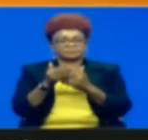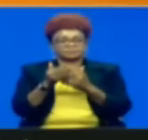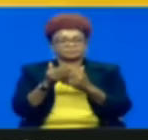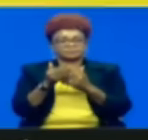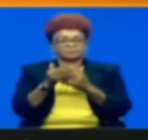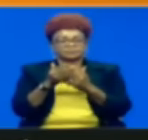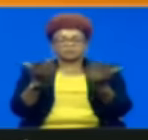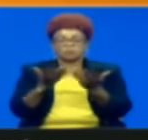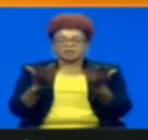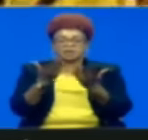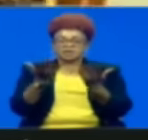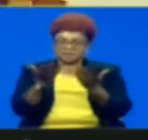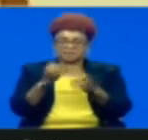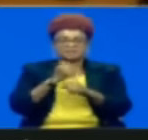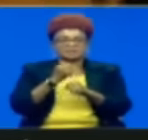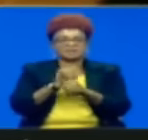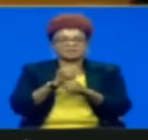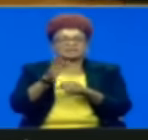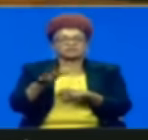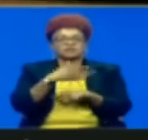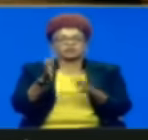Where he recorded a song with Eric Wainaina.